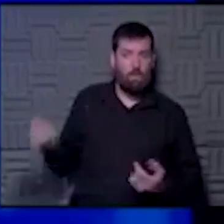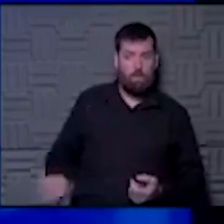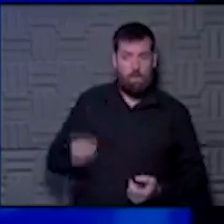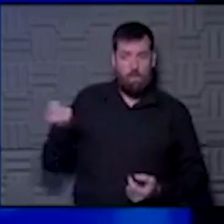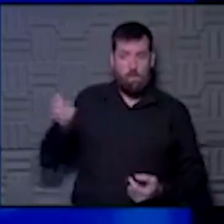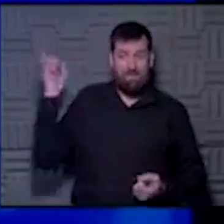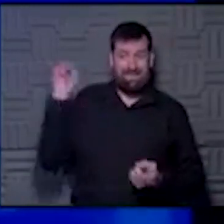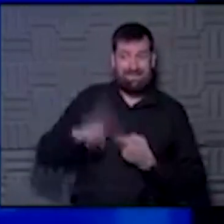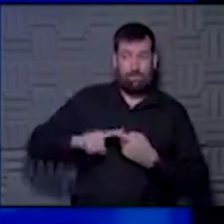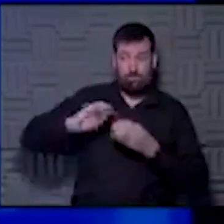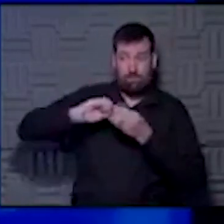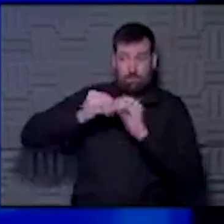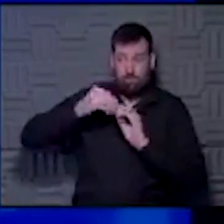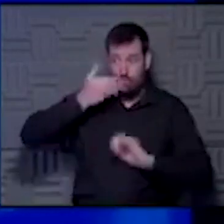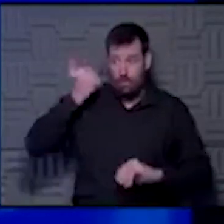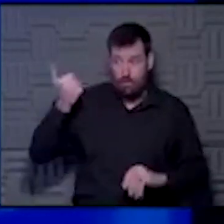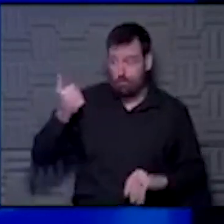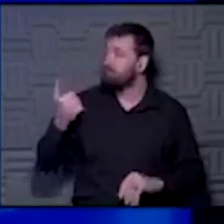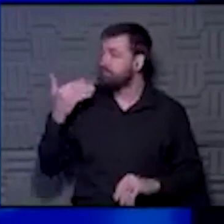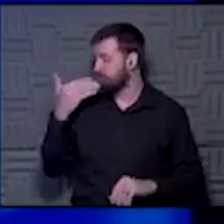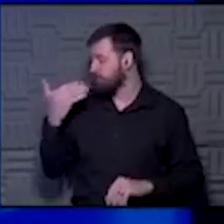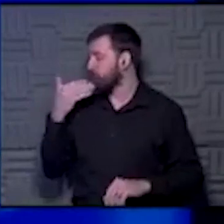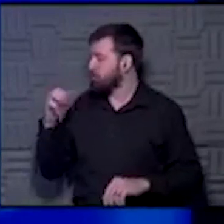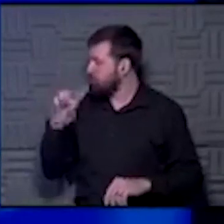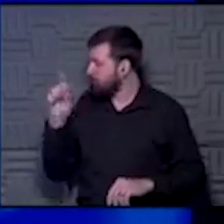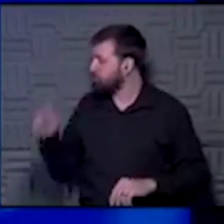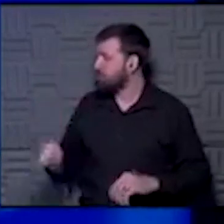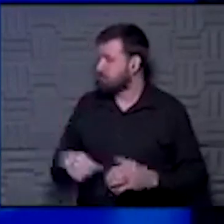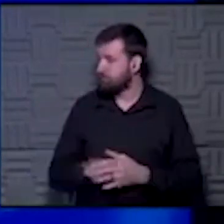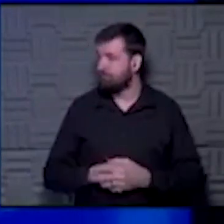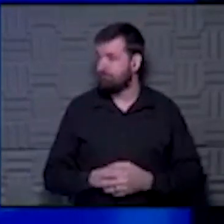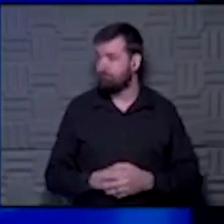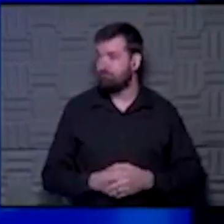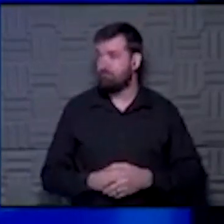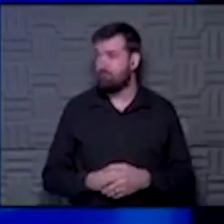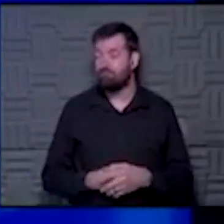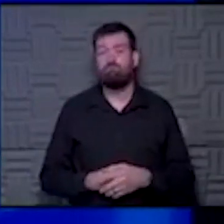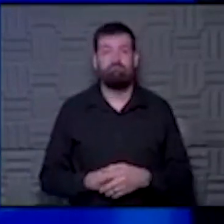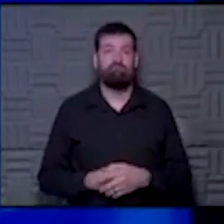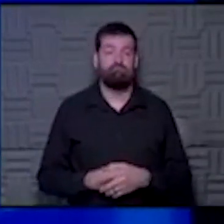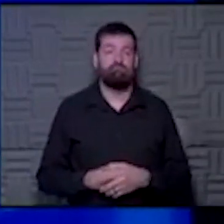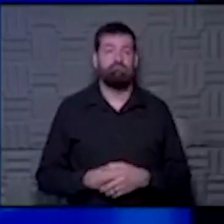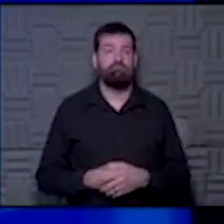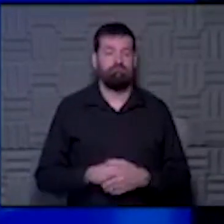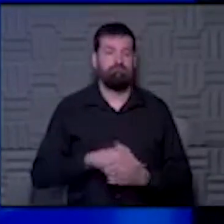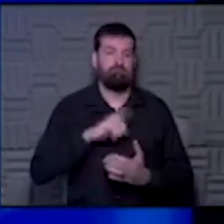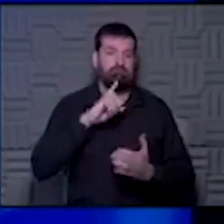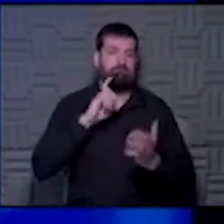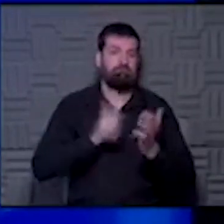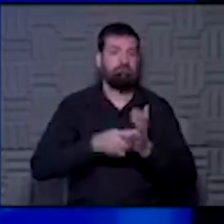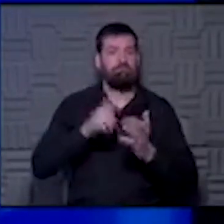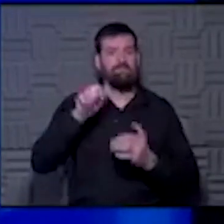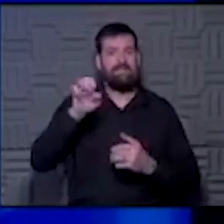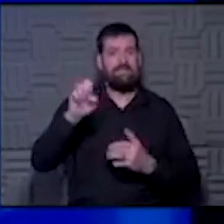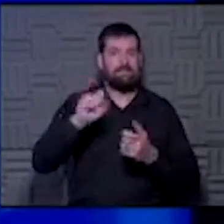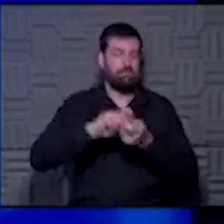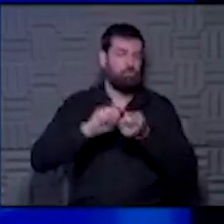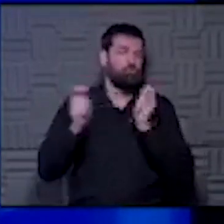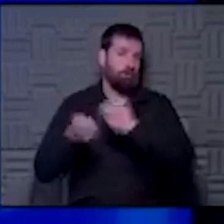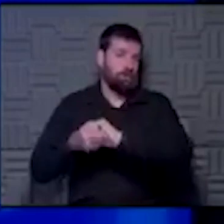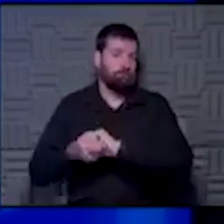numbers? So great questions in there. No doubt we are seeing a change in the number of cases in our